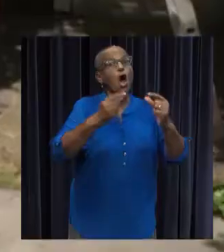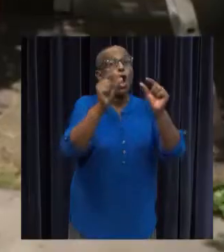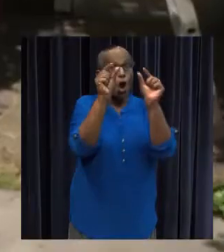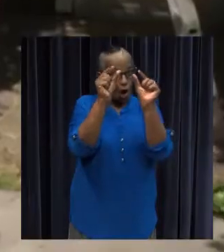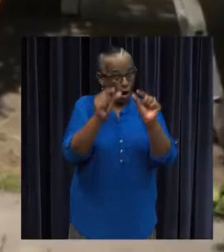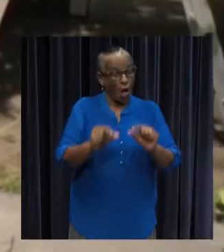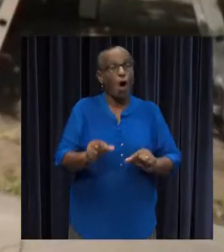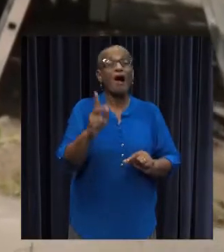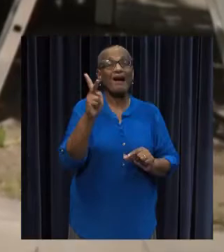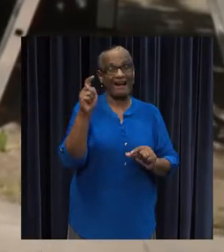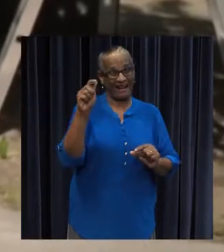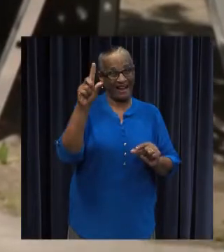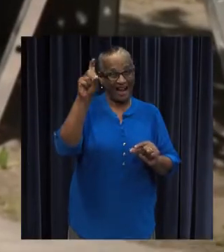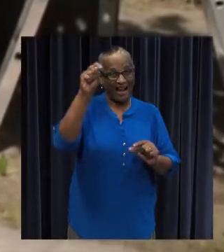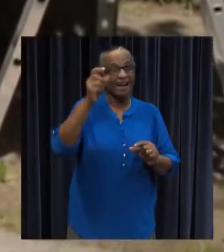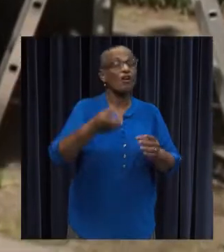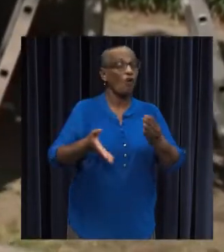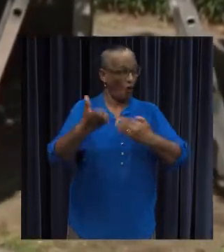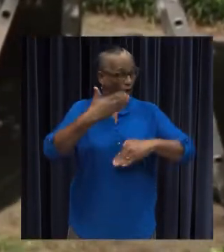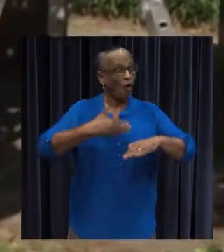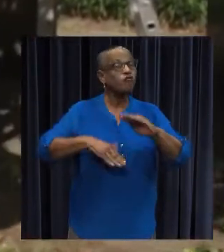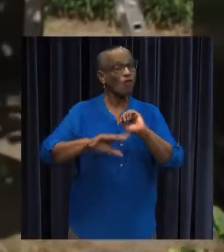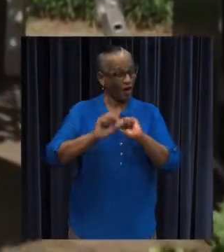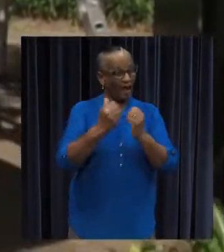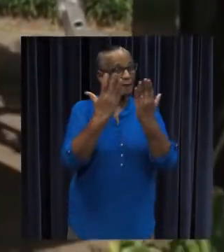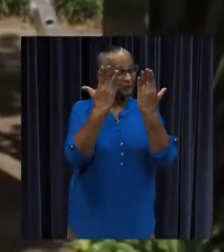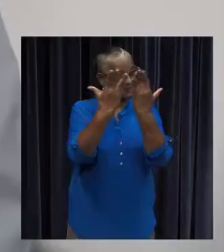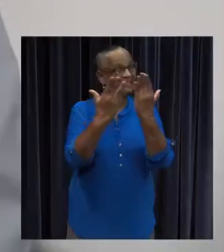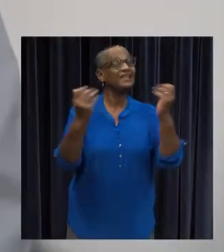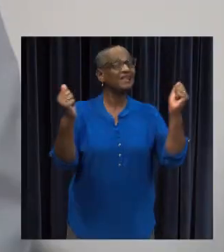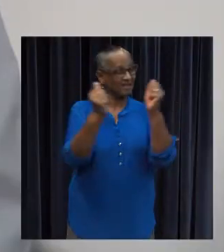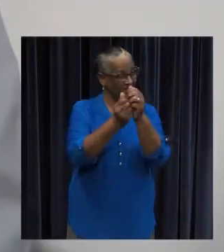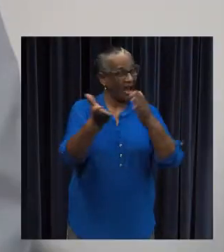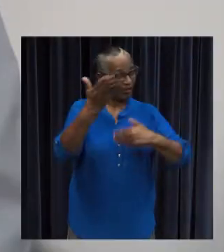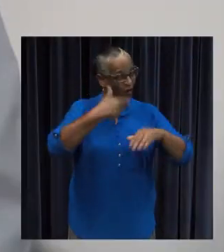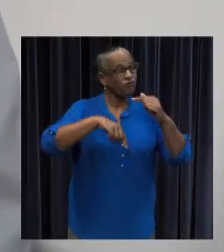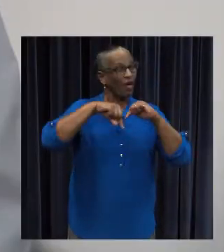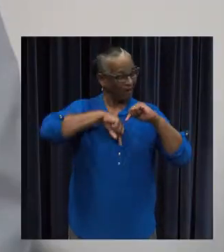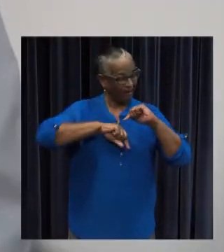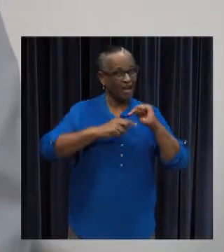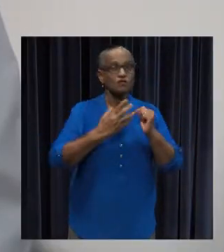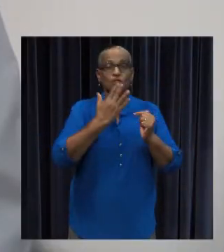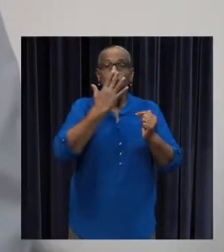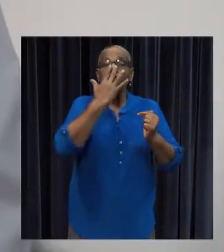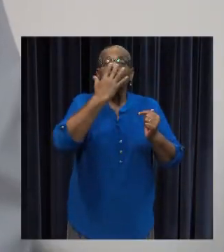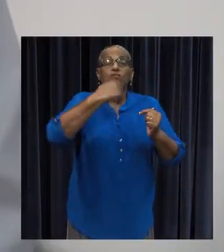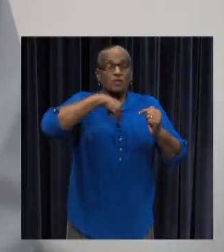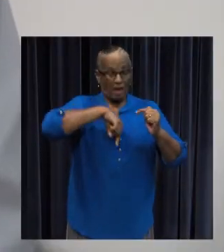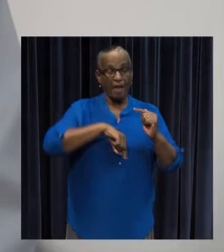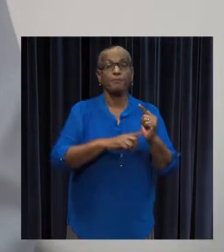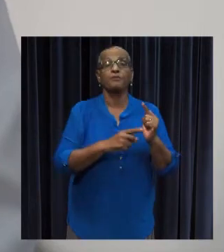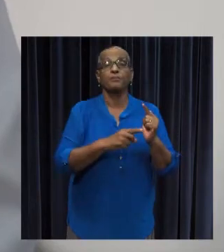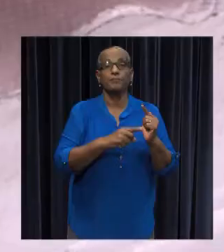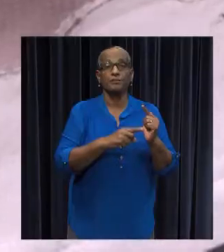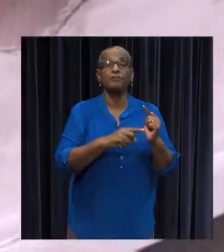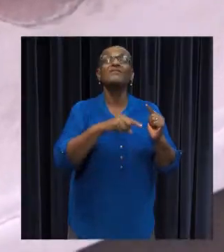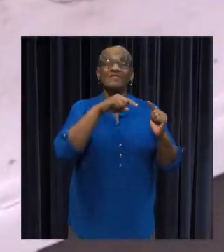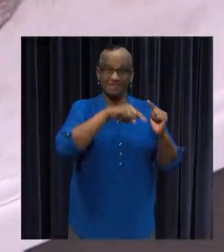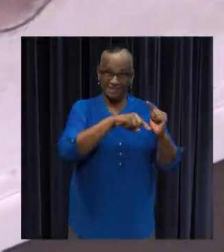of the consequences that can occur after about 10 years with people who have inhaled the